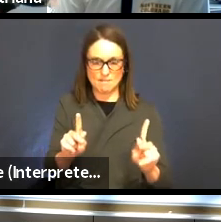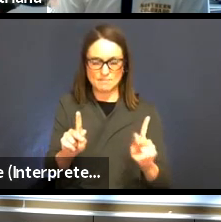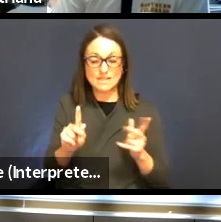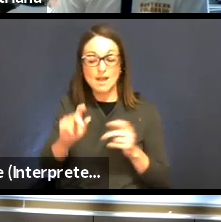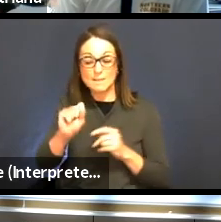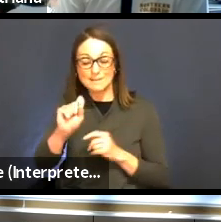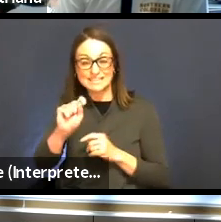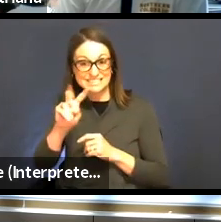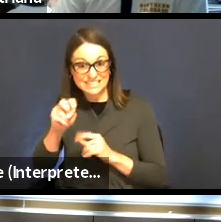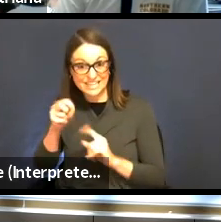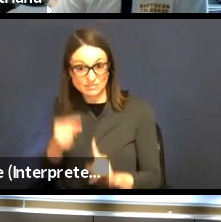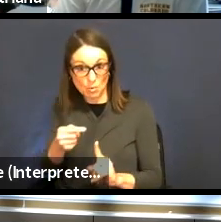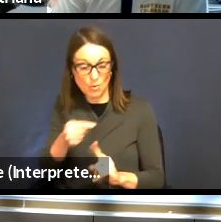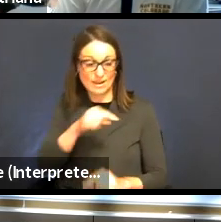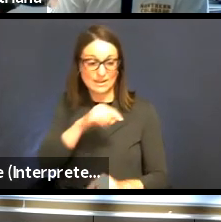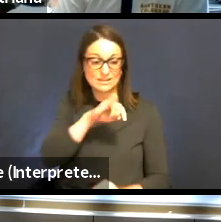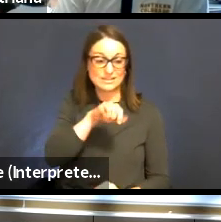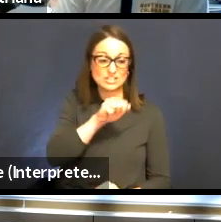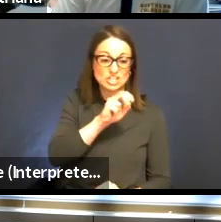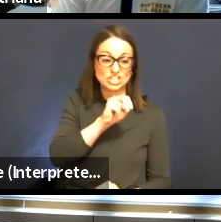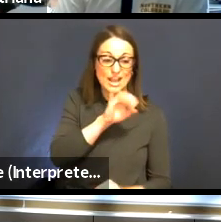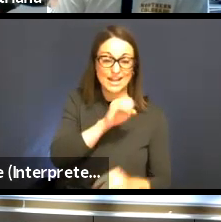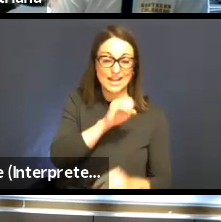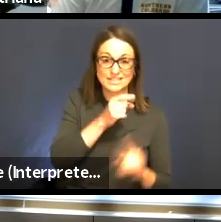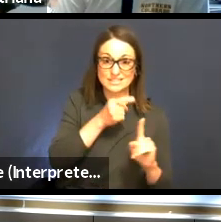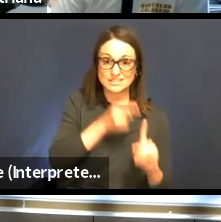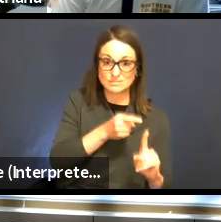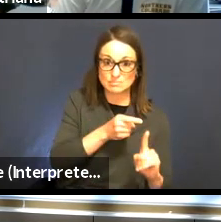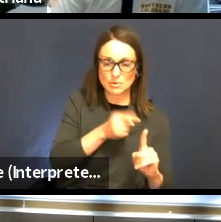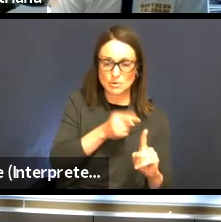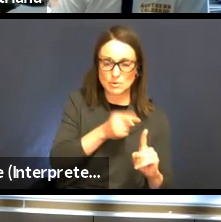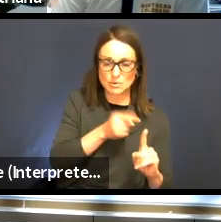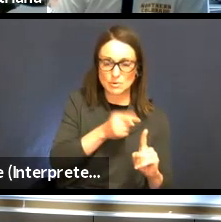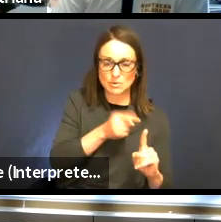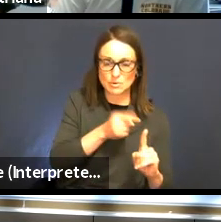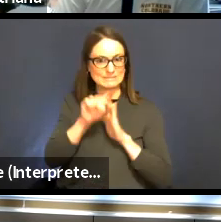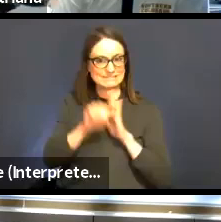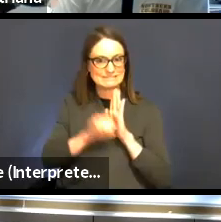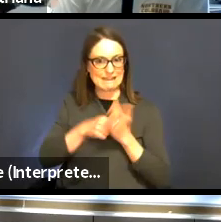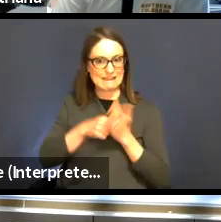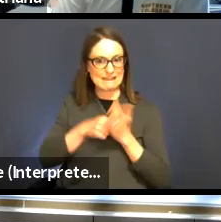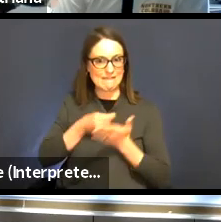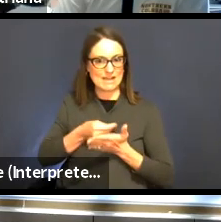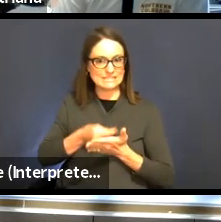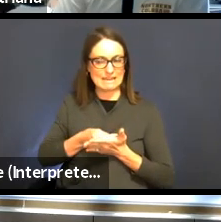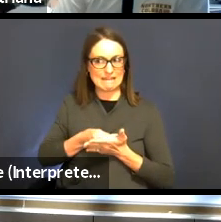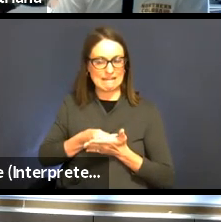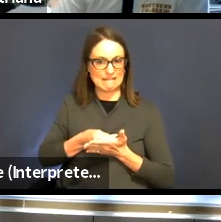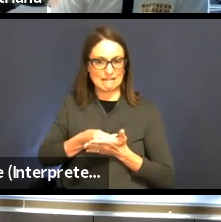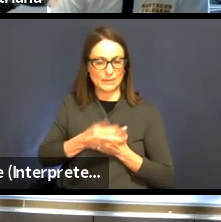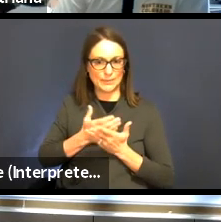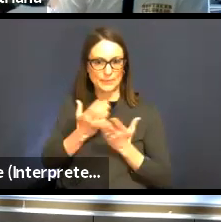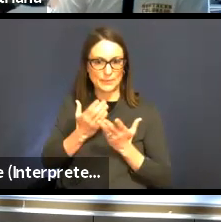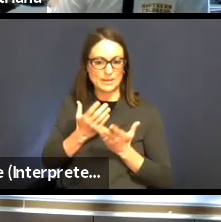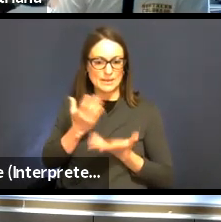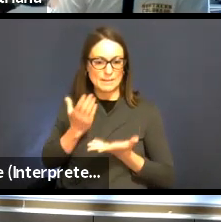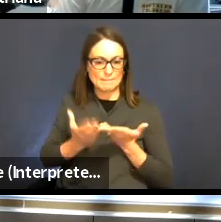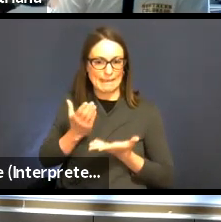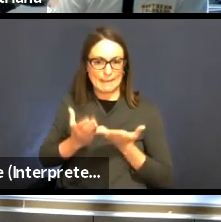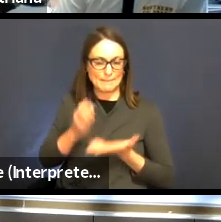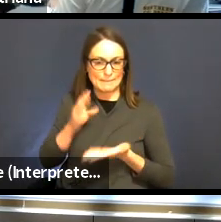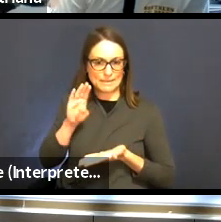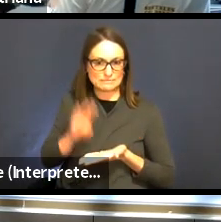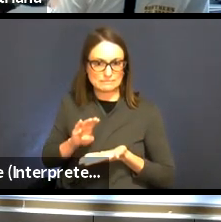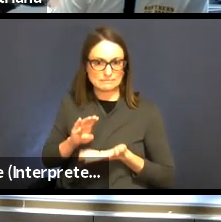the extent that we can be thinking about kind of how state funding may be, you know, may be kind of shaping up for fiscal 22 and